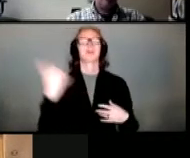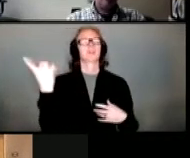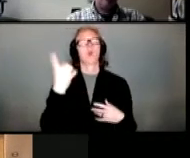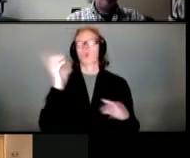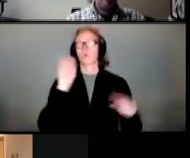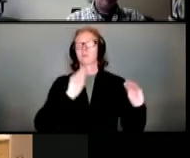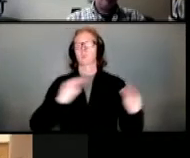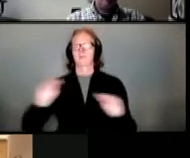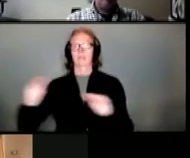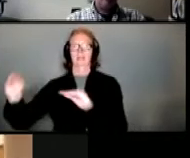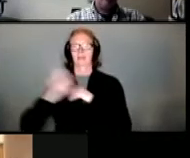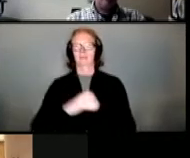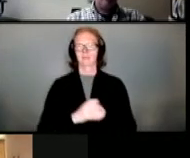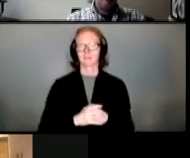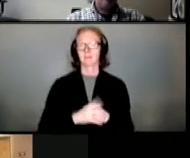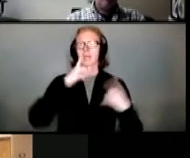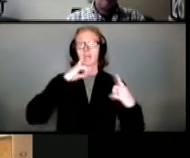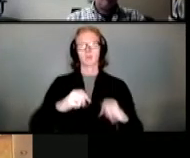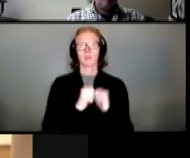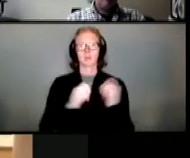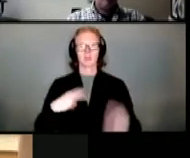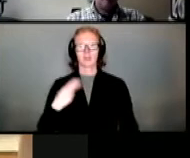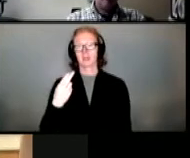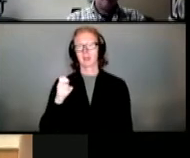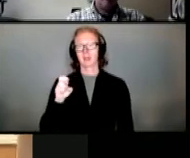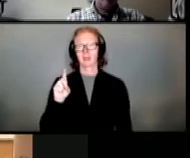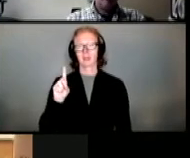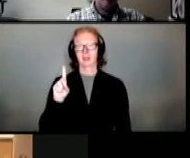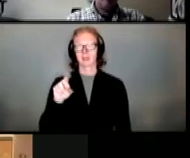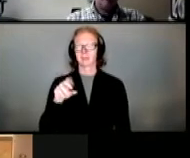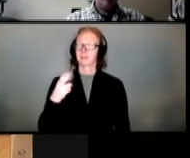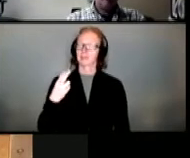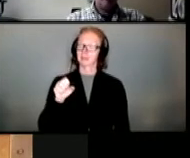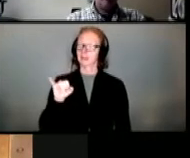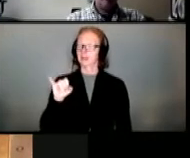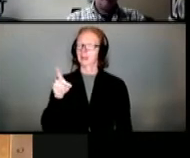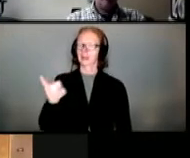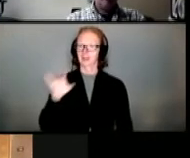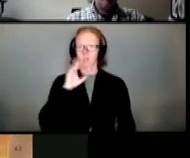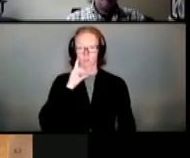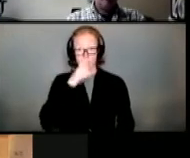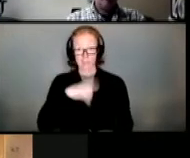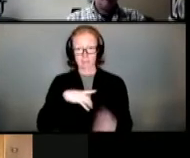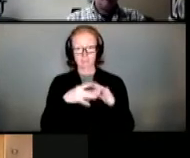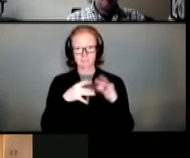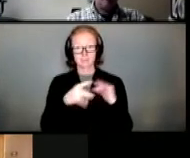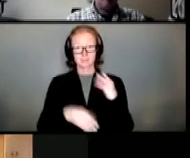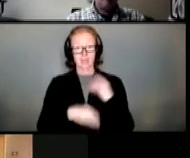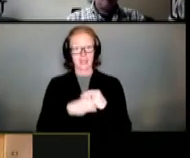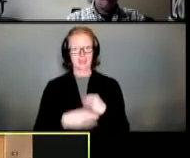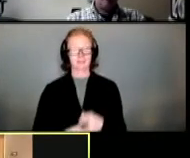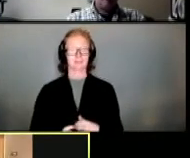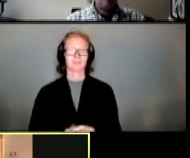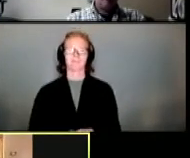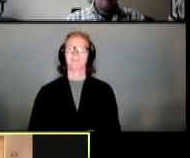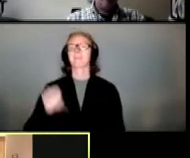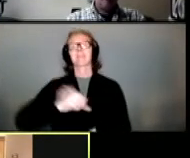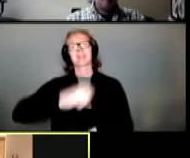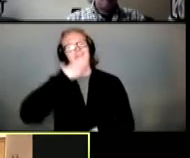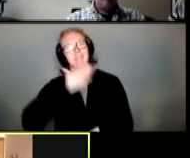with what everyone has said. Heidi, would you like to say something? Yeah, thank you,